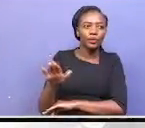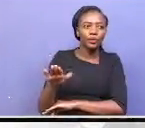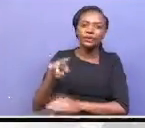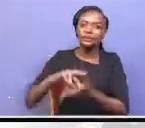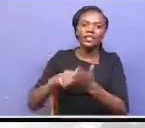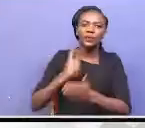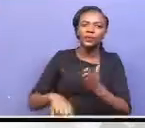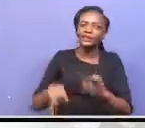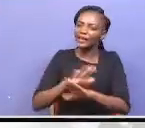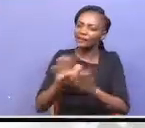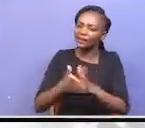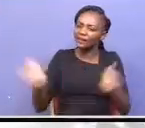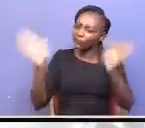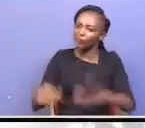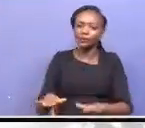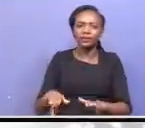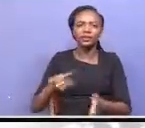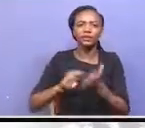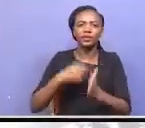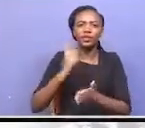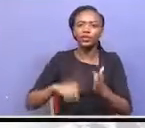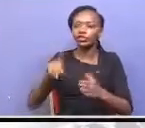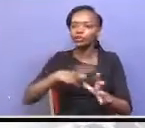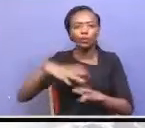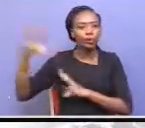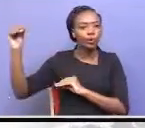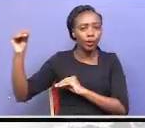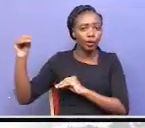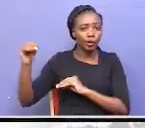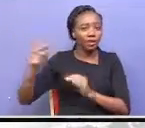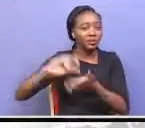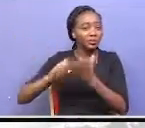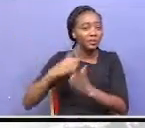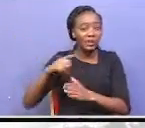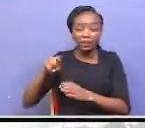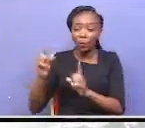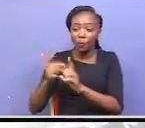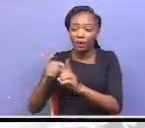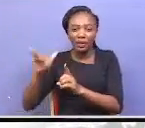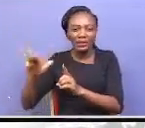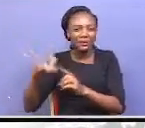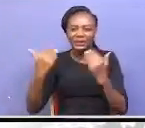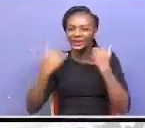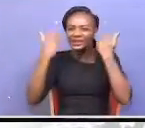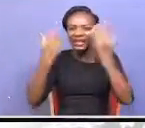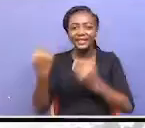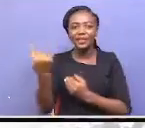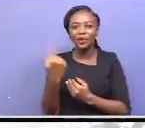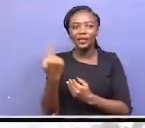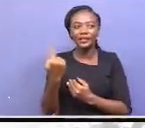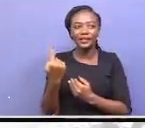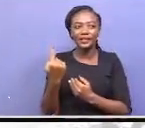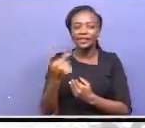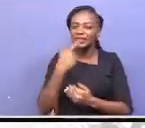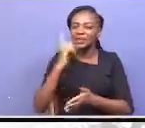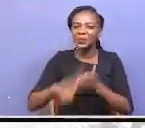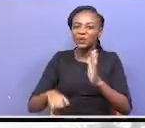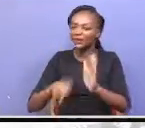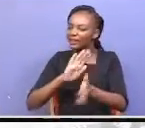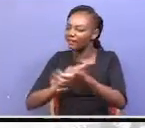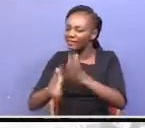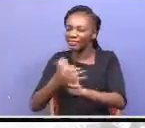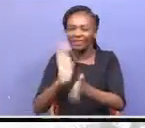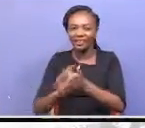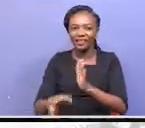finished. So it's up to you to stand and go. It means that what you are telling him is trash. Nile alikuwa anaita bure. Bure